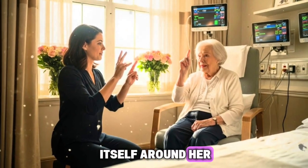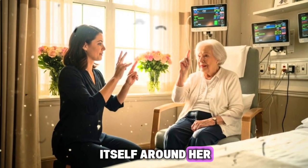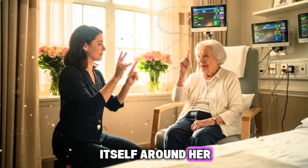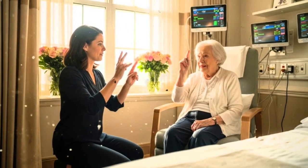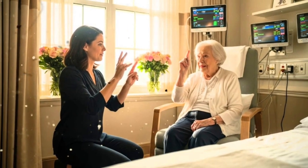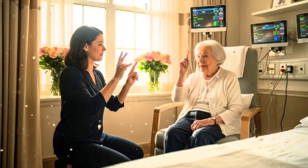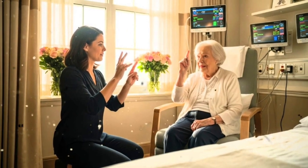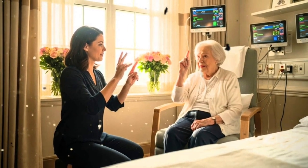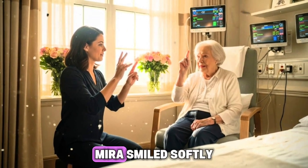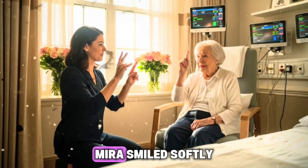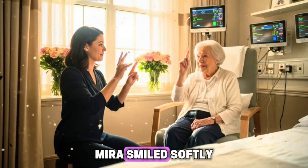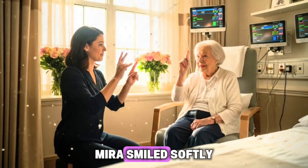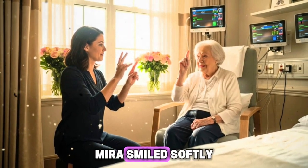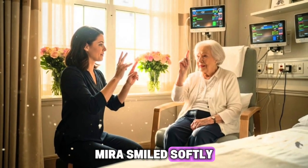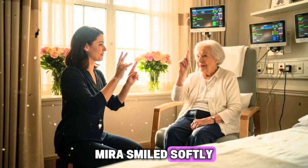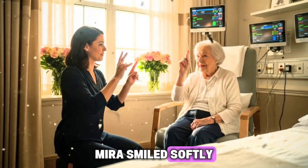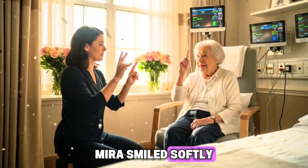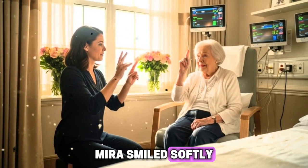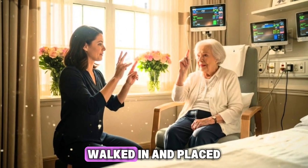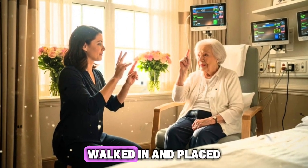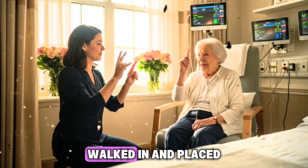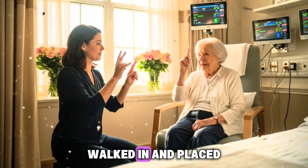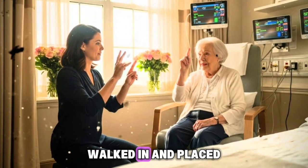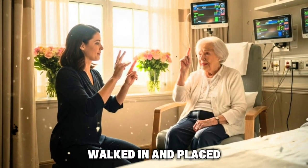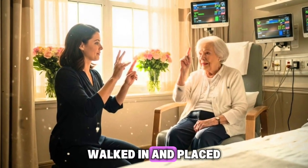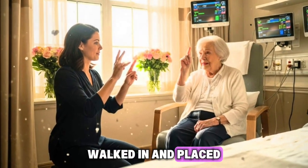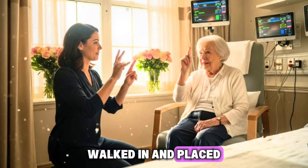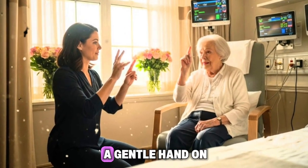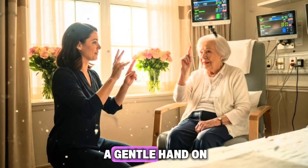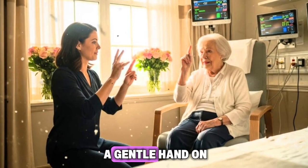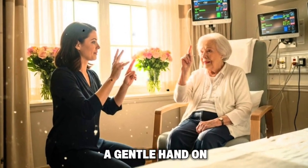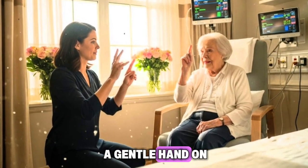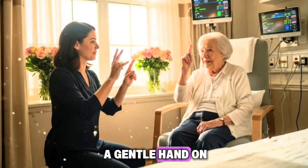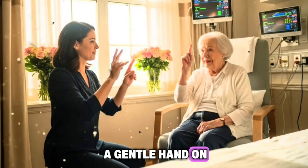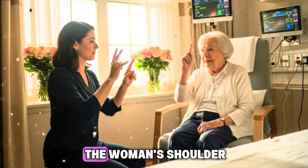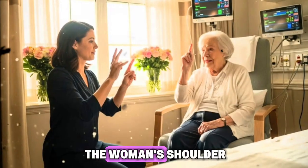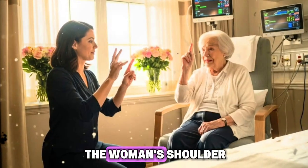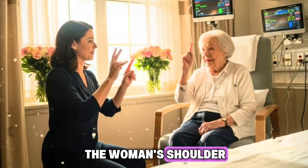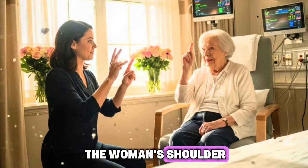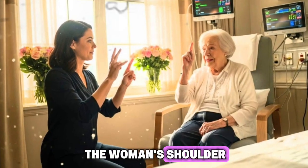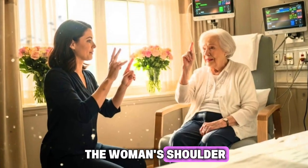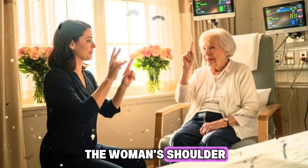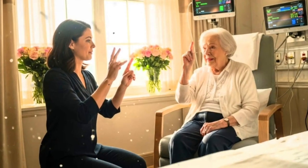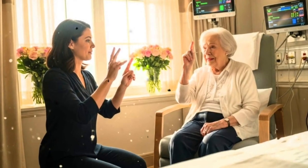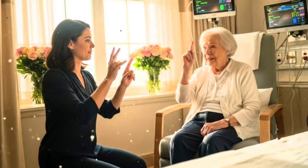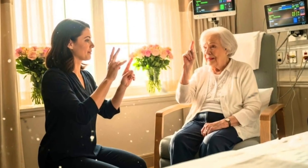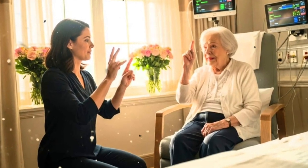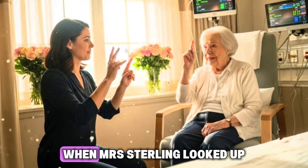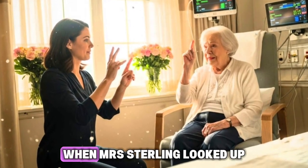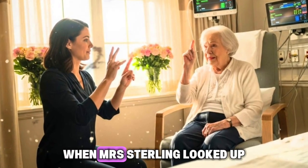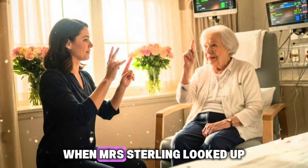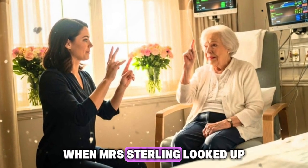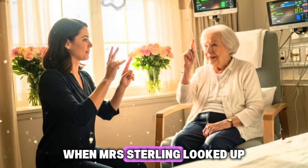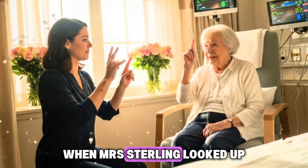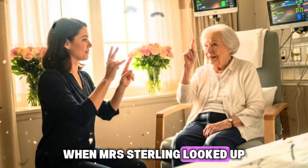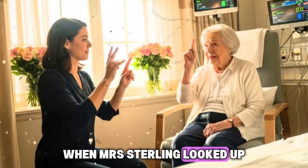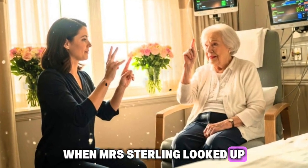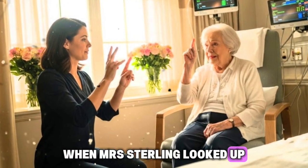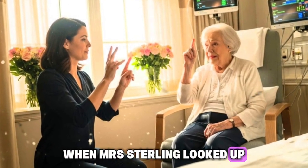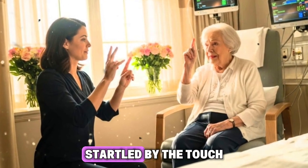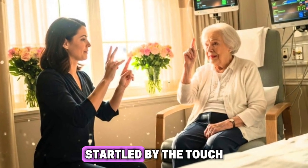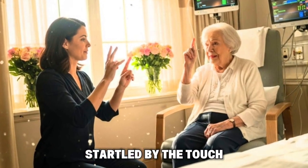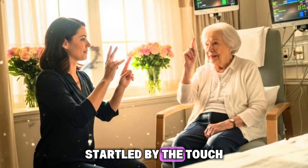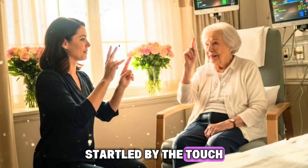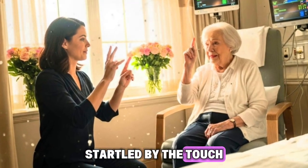around her. Mira smiled softly, walked in, and placed a gentle hand on the woman's shoulder. When Mrs. Sterling looked